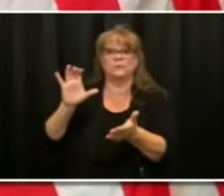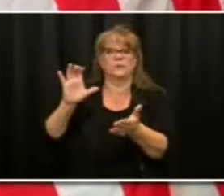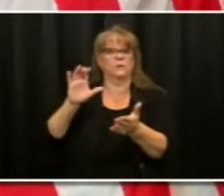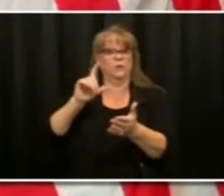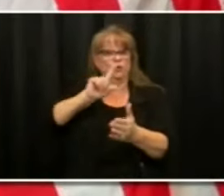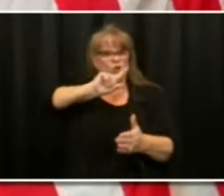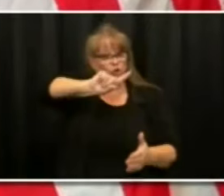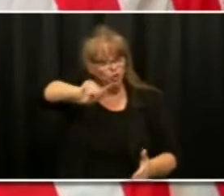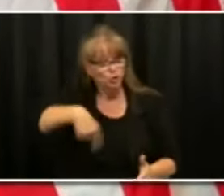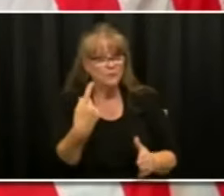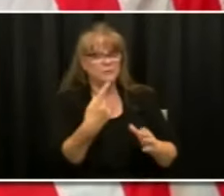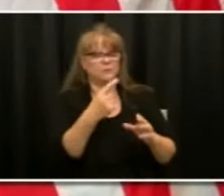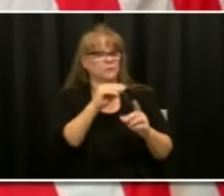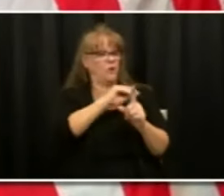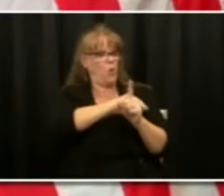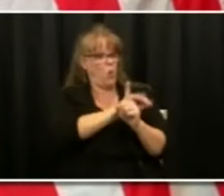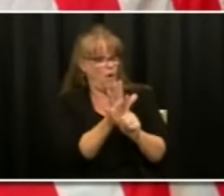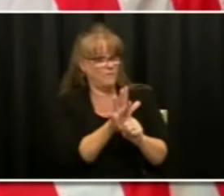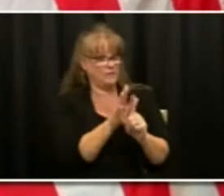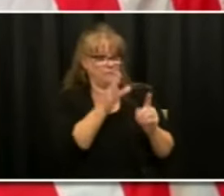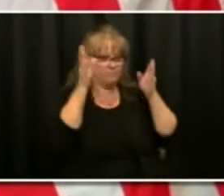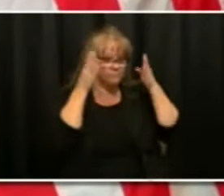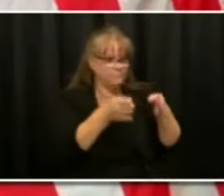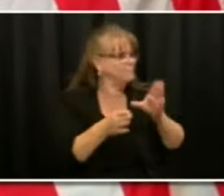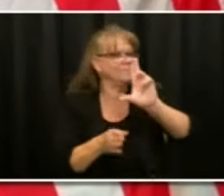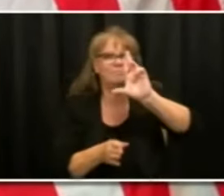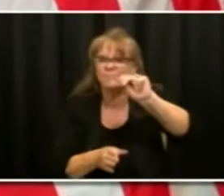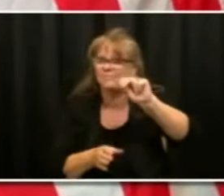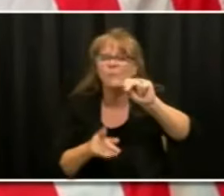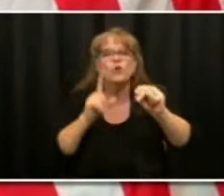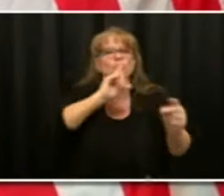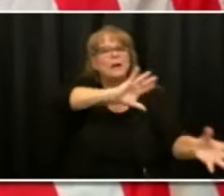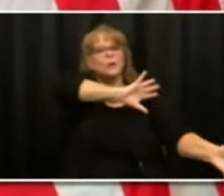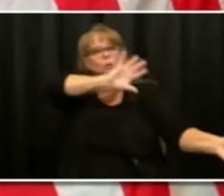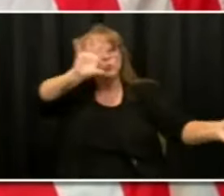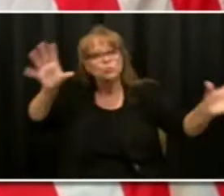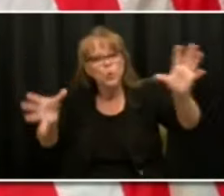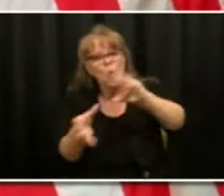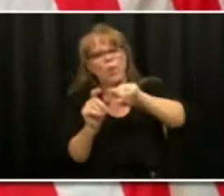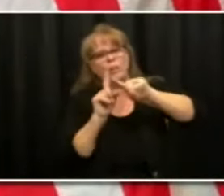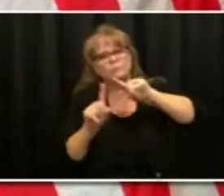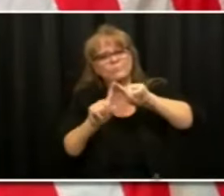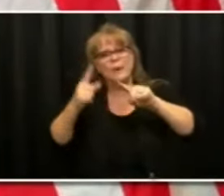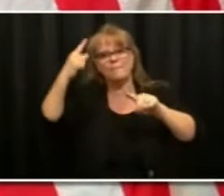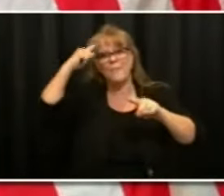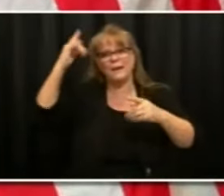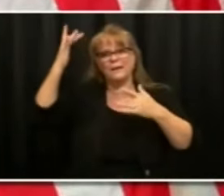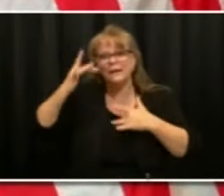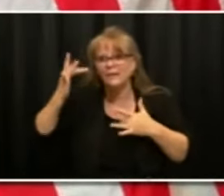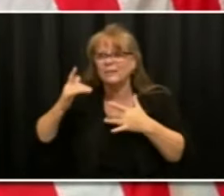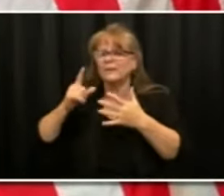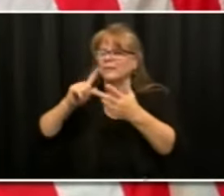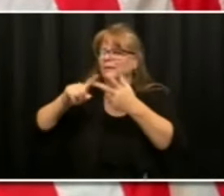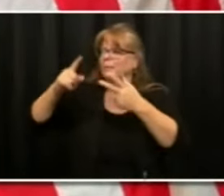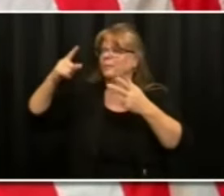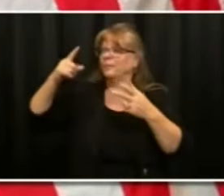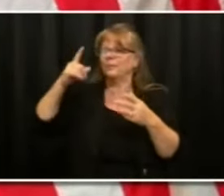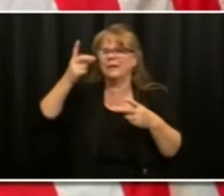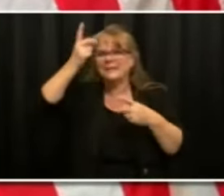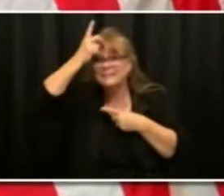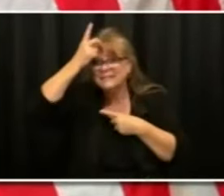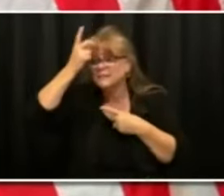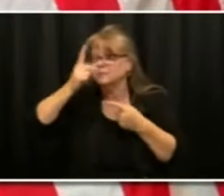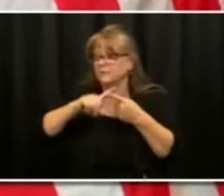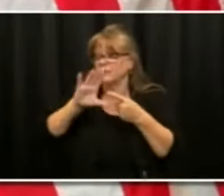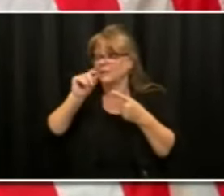because we have many other things that affect people and that require life-saving interventions and hospitalizations and beds. Now, again, we'll